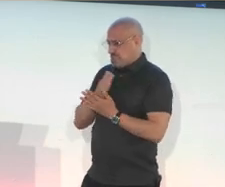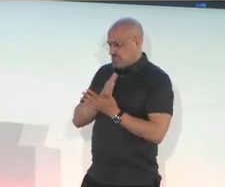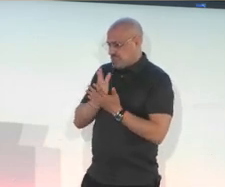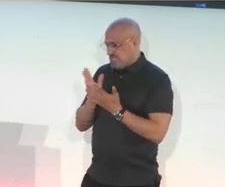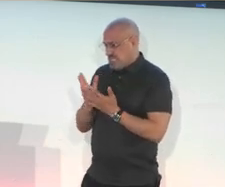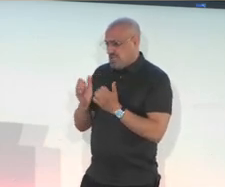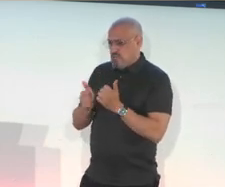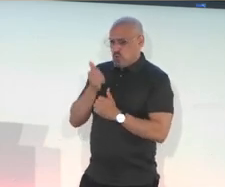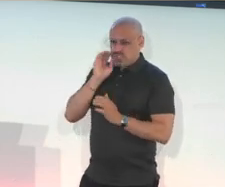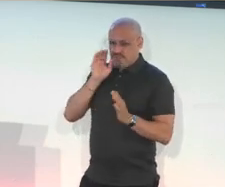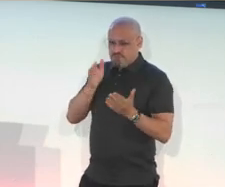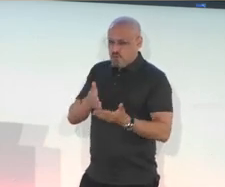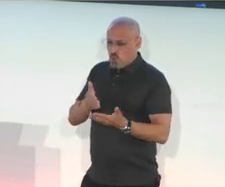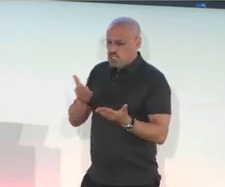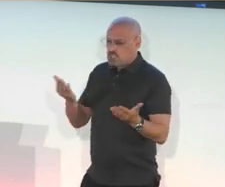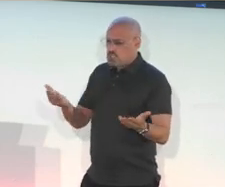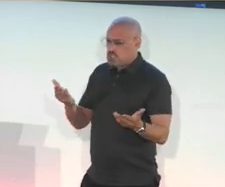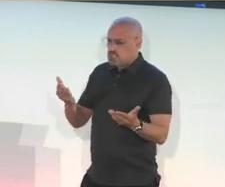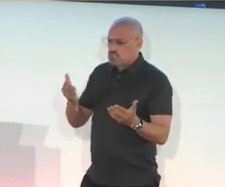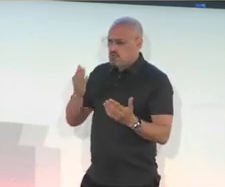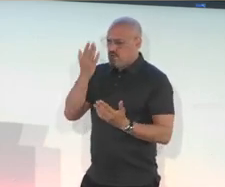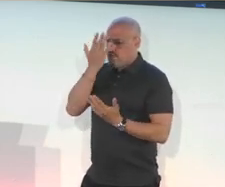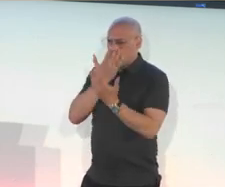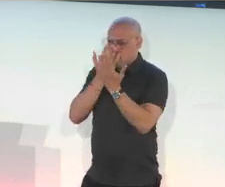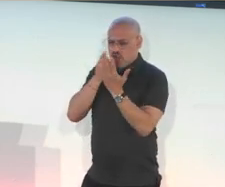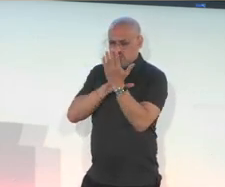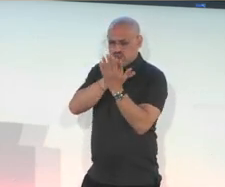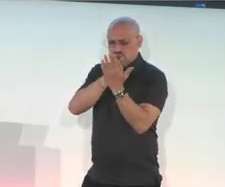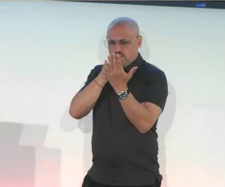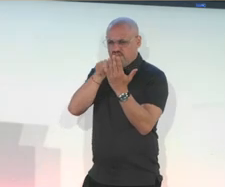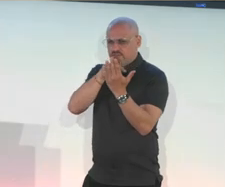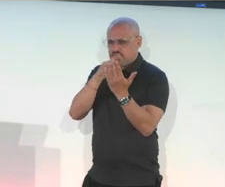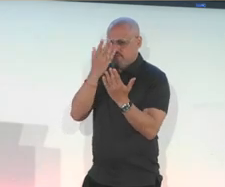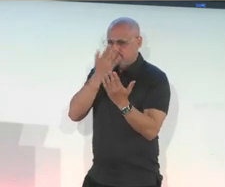mainly focused on front view, but